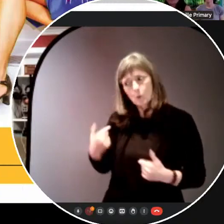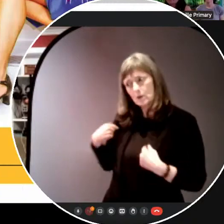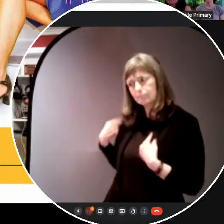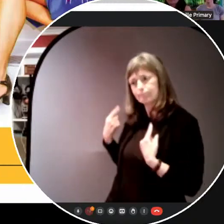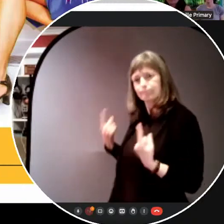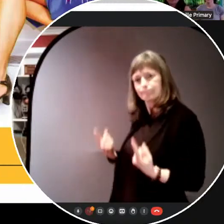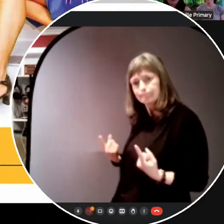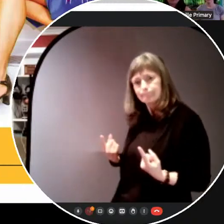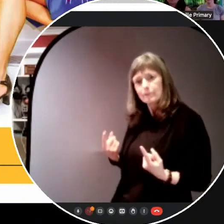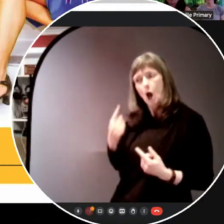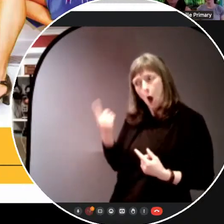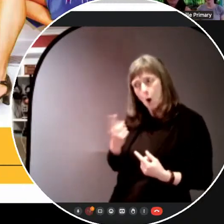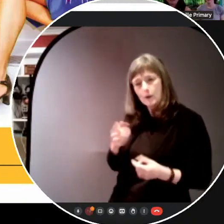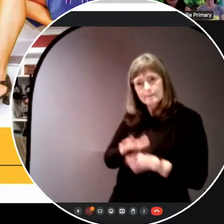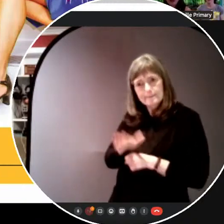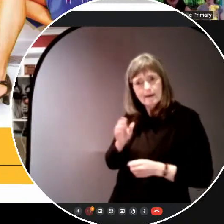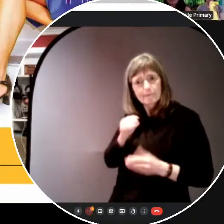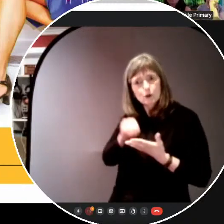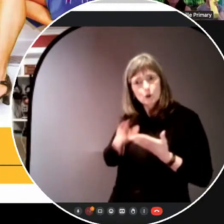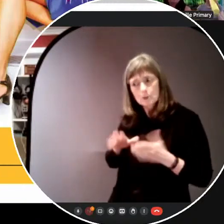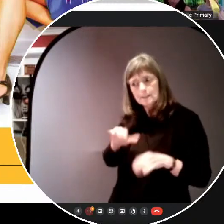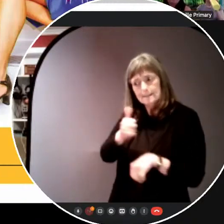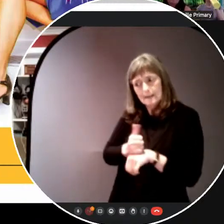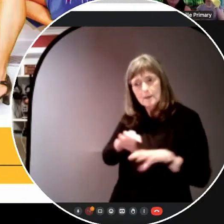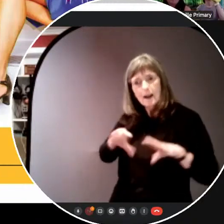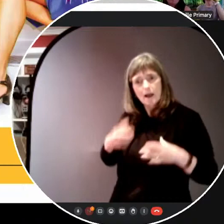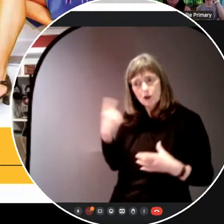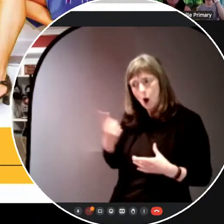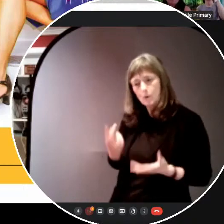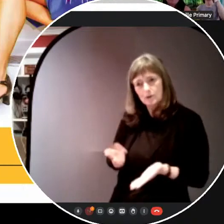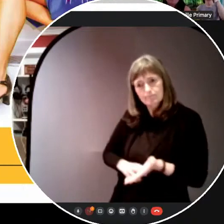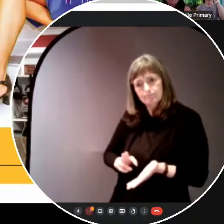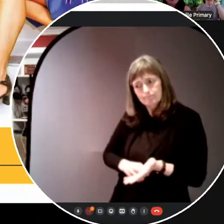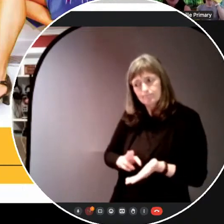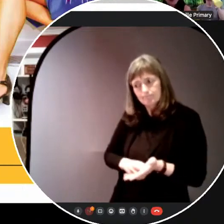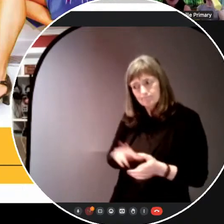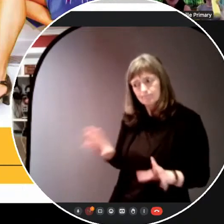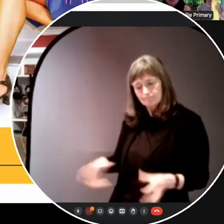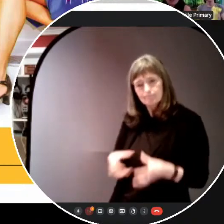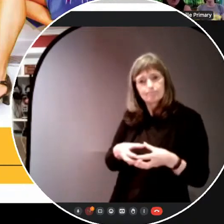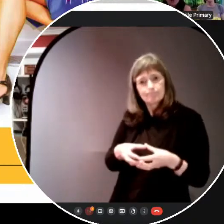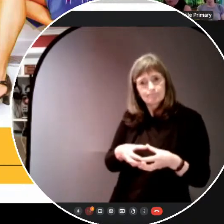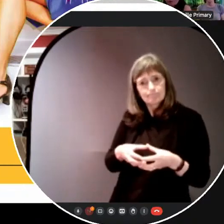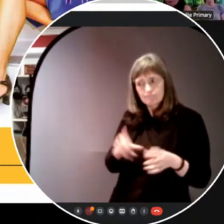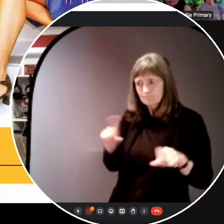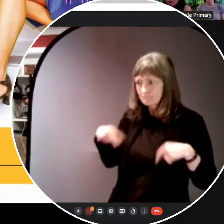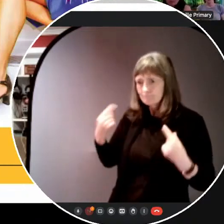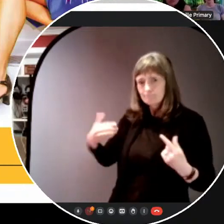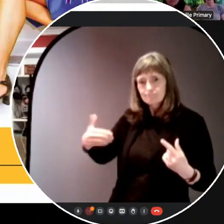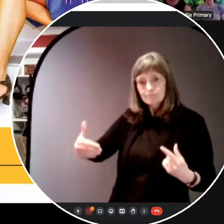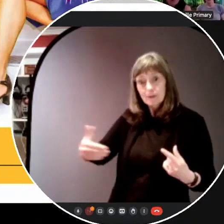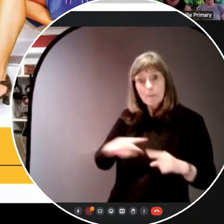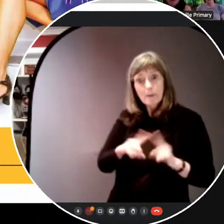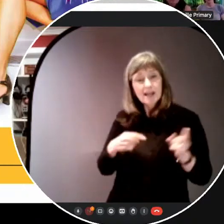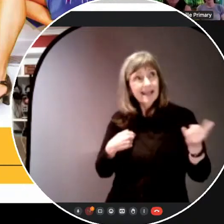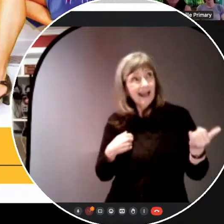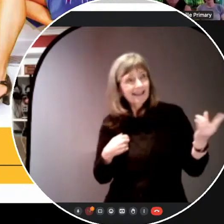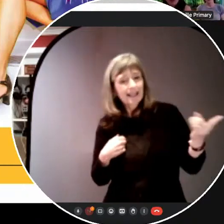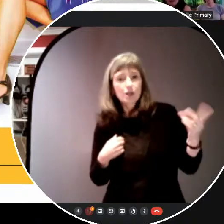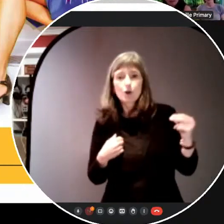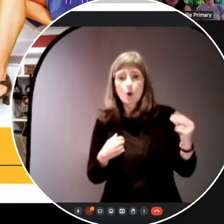always enough students to kind of create a class, we were told, no, we're only going to give you